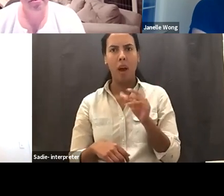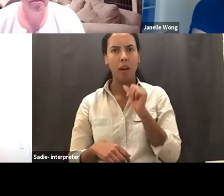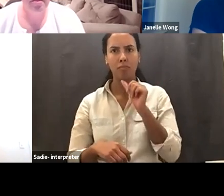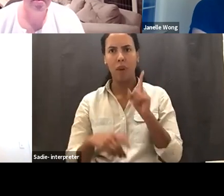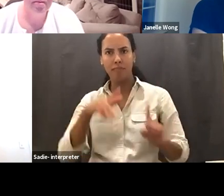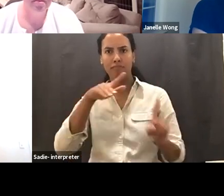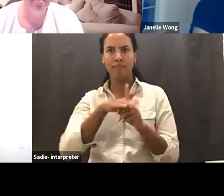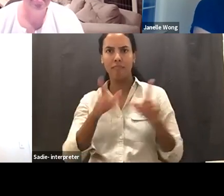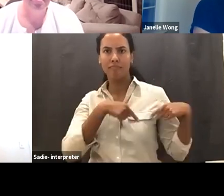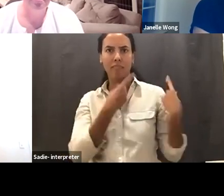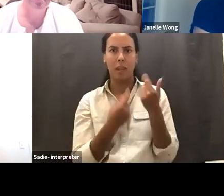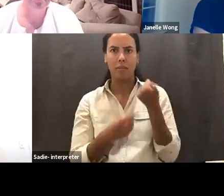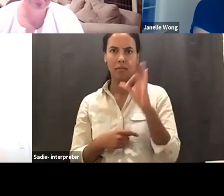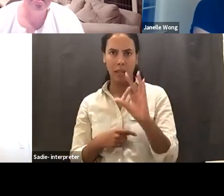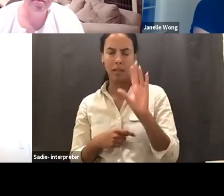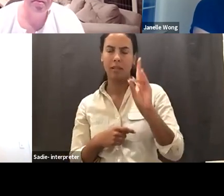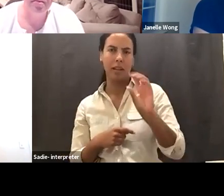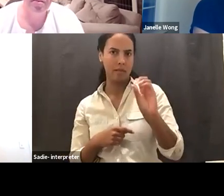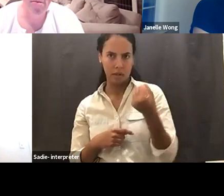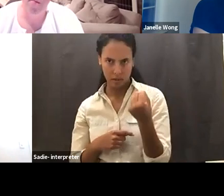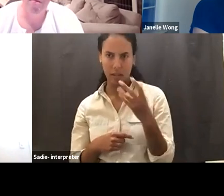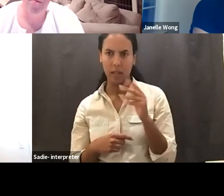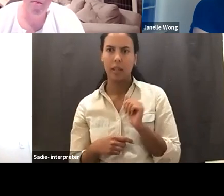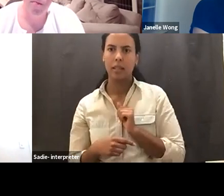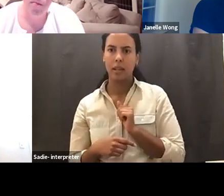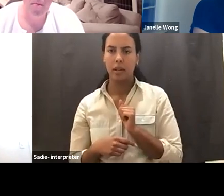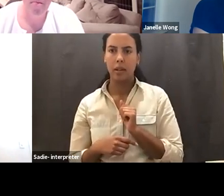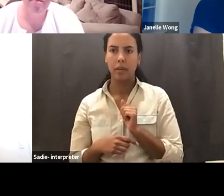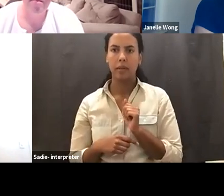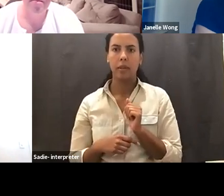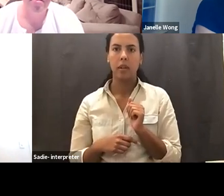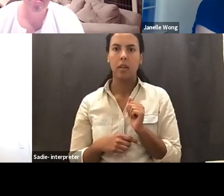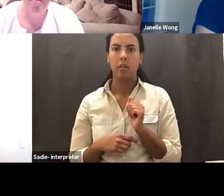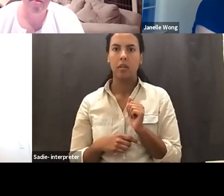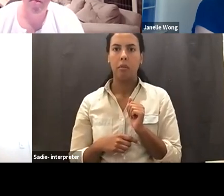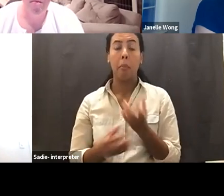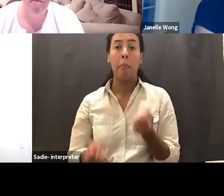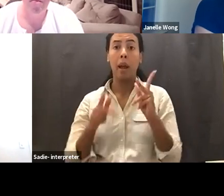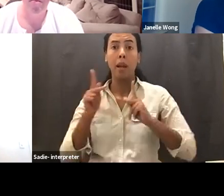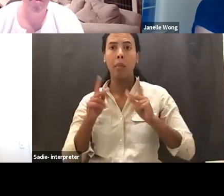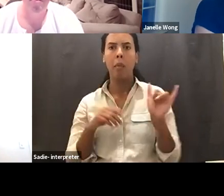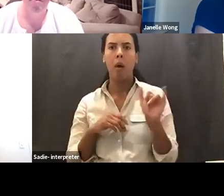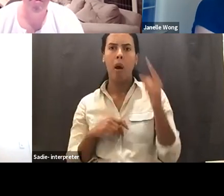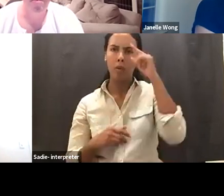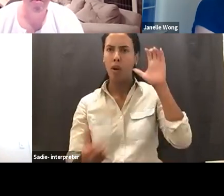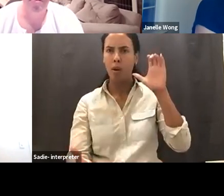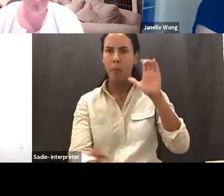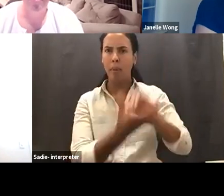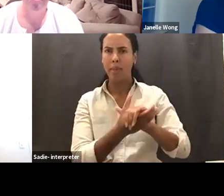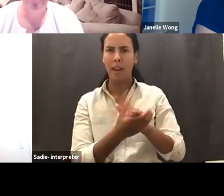Asian American penalty in college admissions, where Asian Americans actually have to score higher than other students